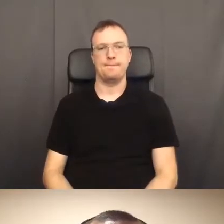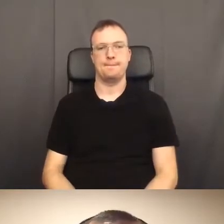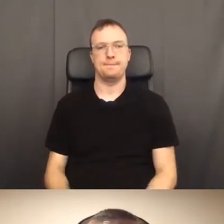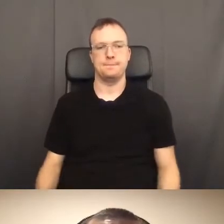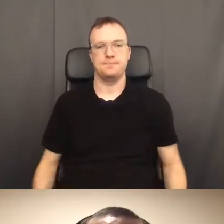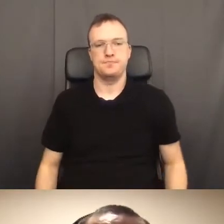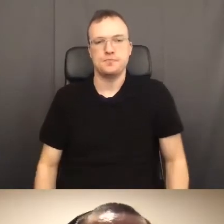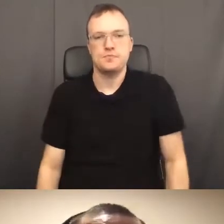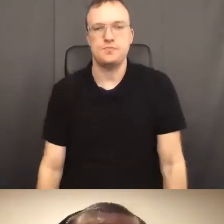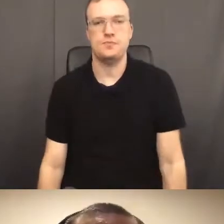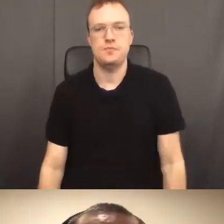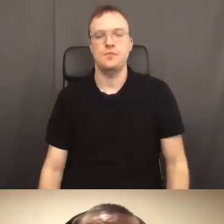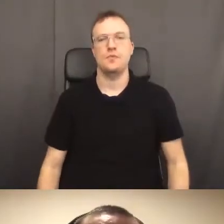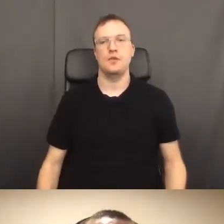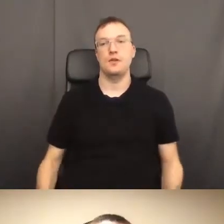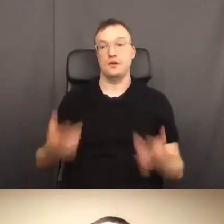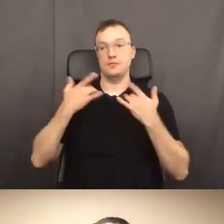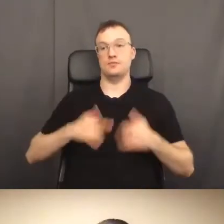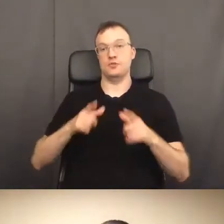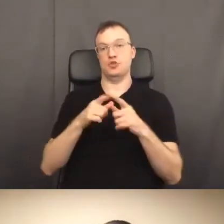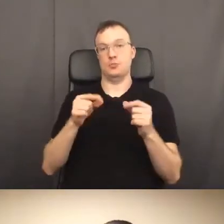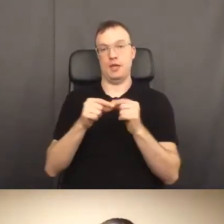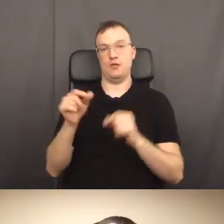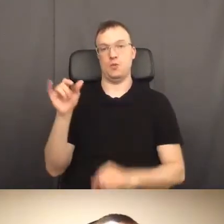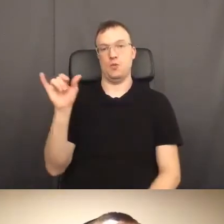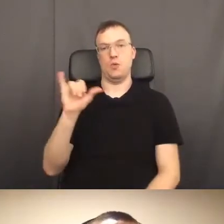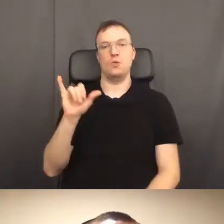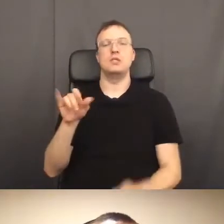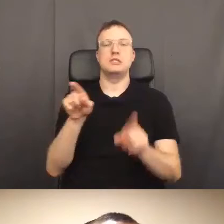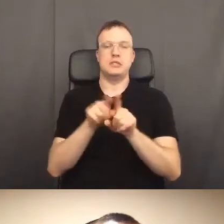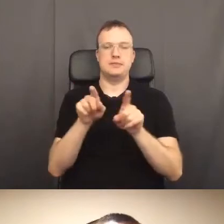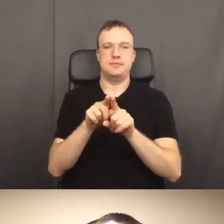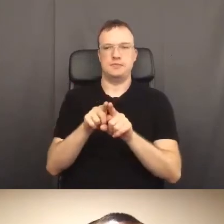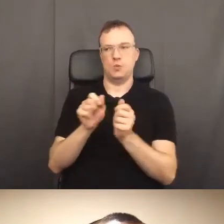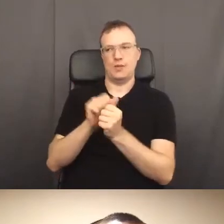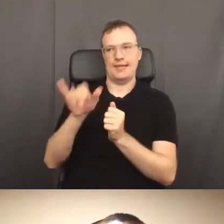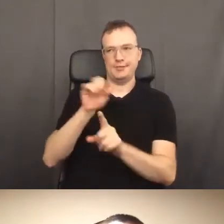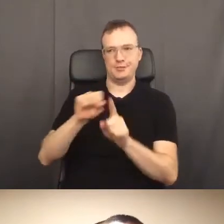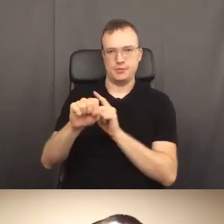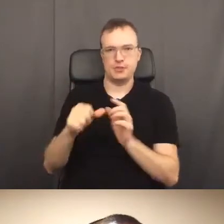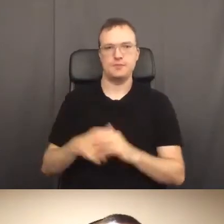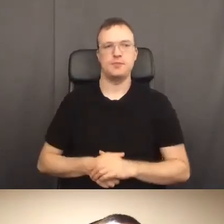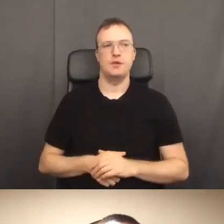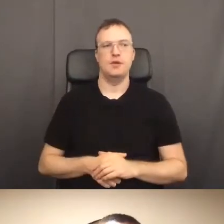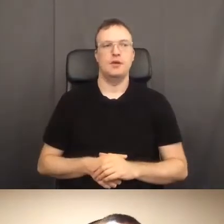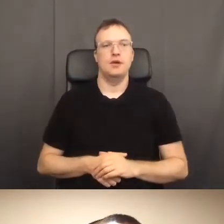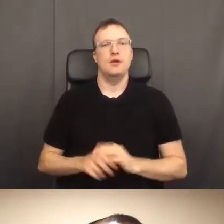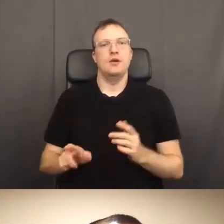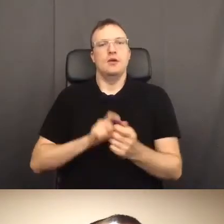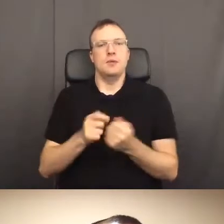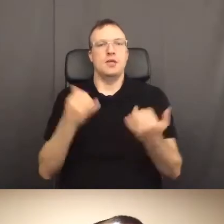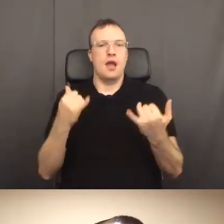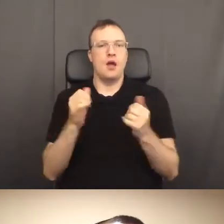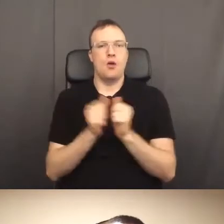And unfortunately, Japan is also similar in that case. Like especially now with the